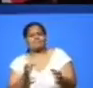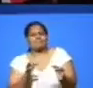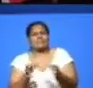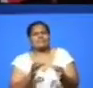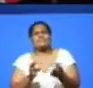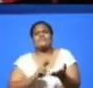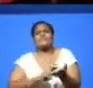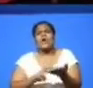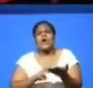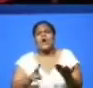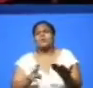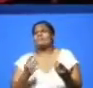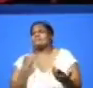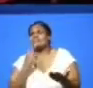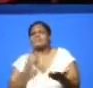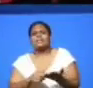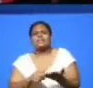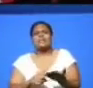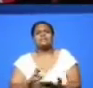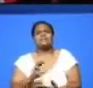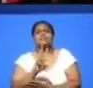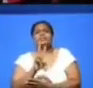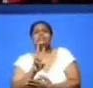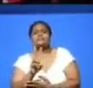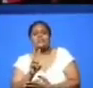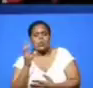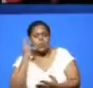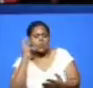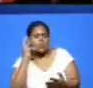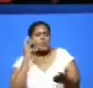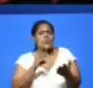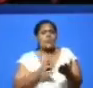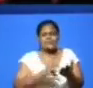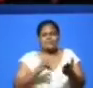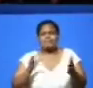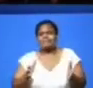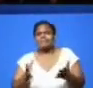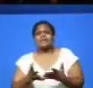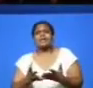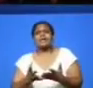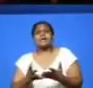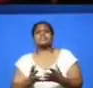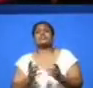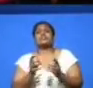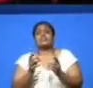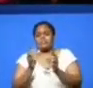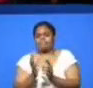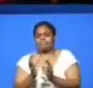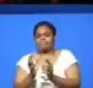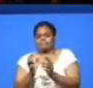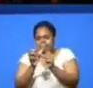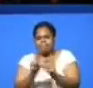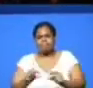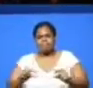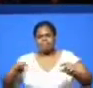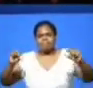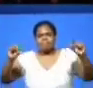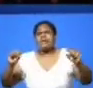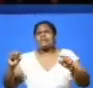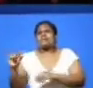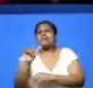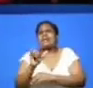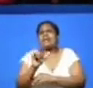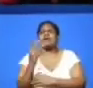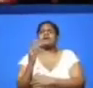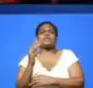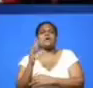same text refer to the two witnesses as the two lampstands, the two olive